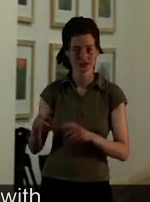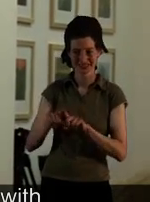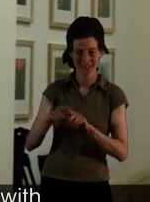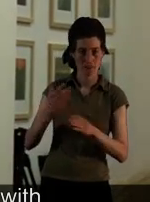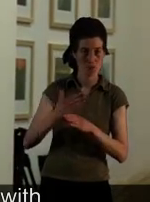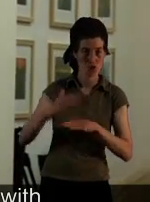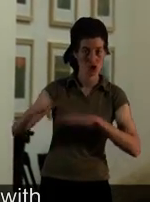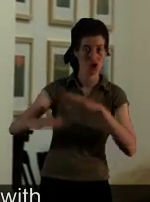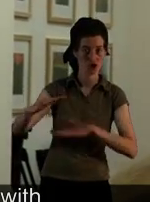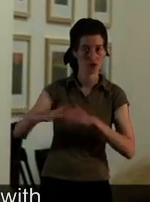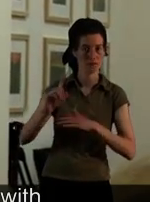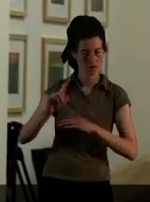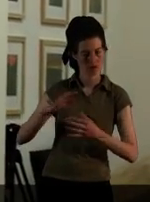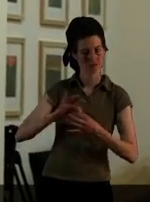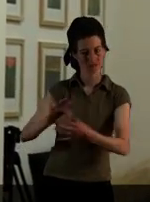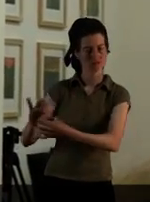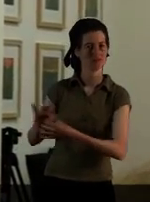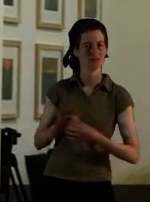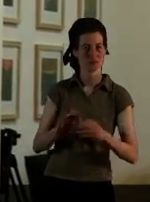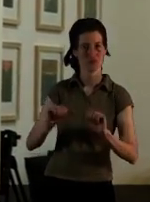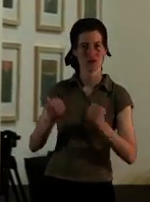associated organisations